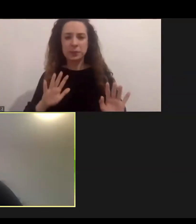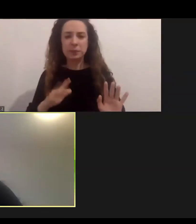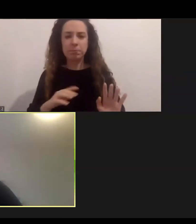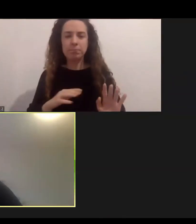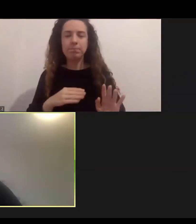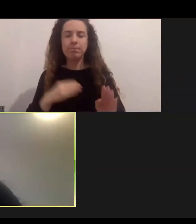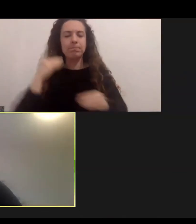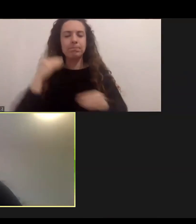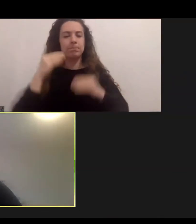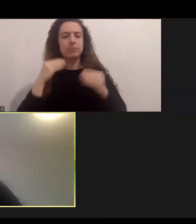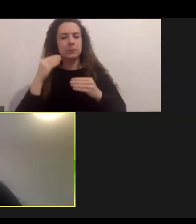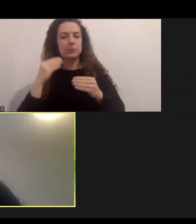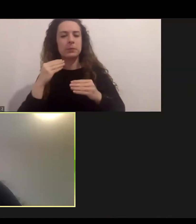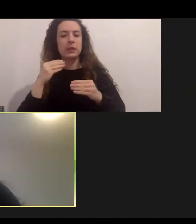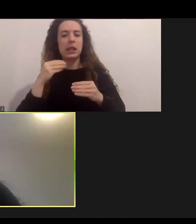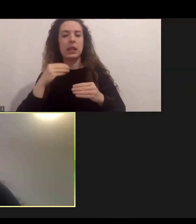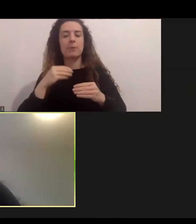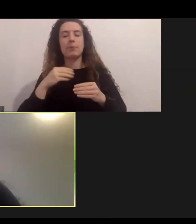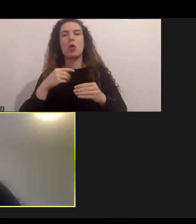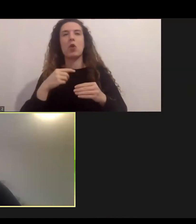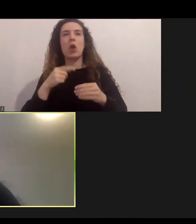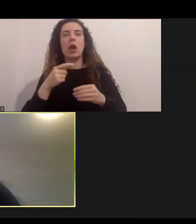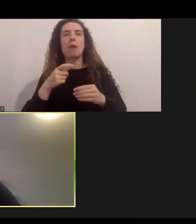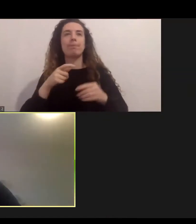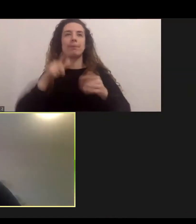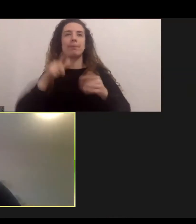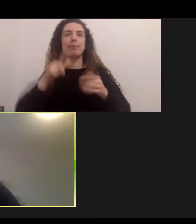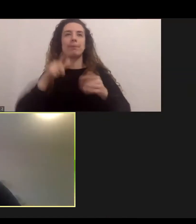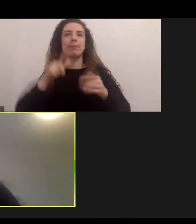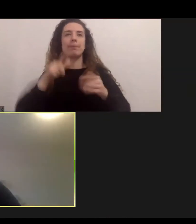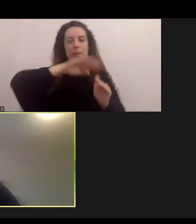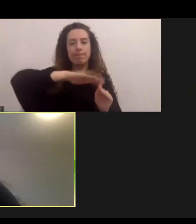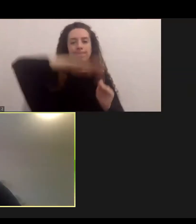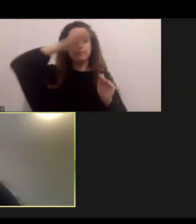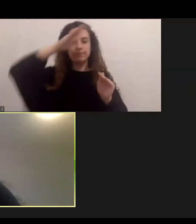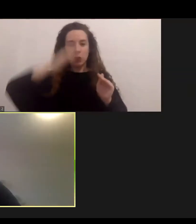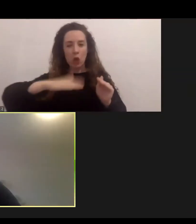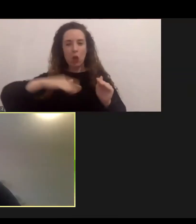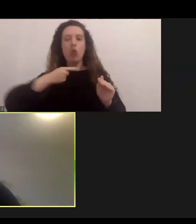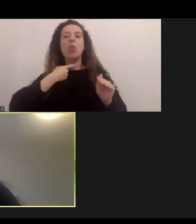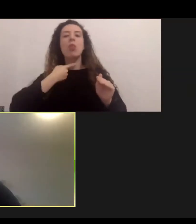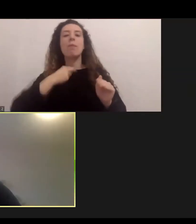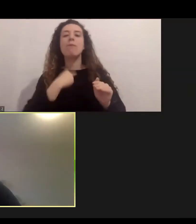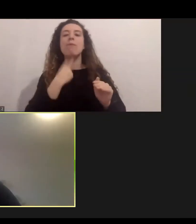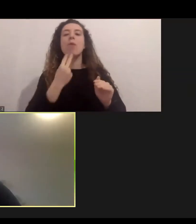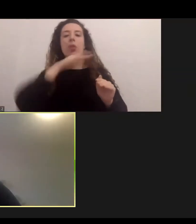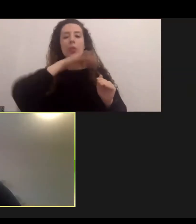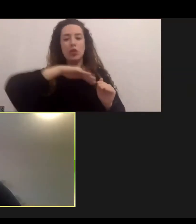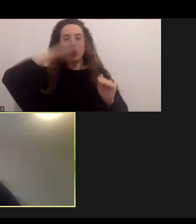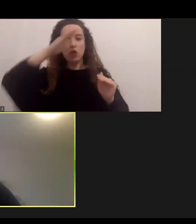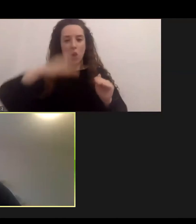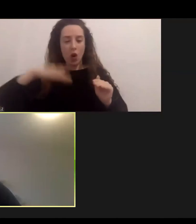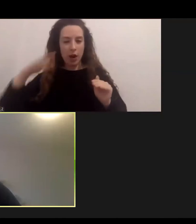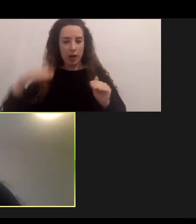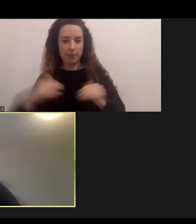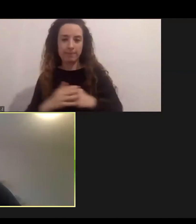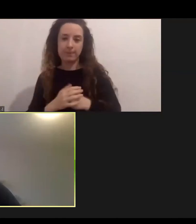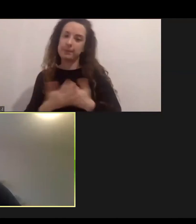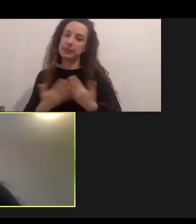So, František, as we have a call before, just to prepare a little bit your